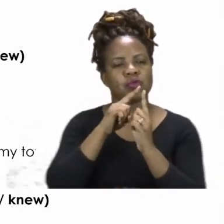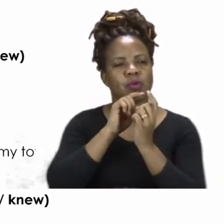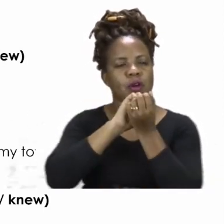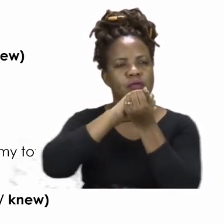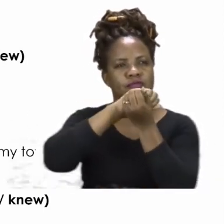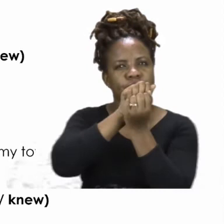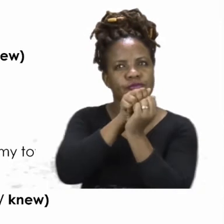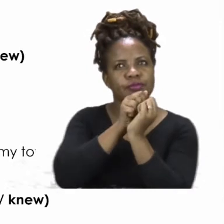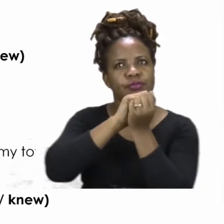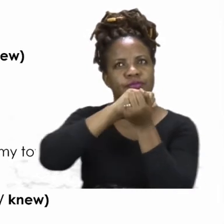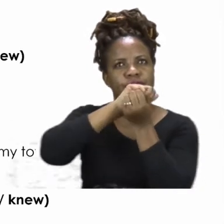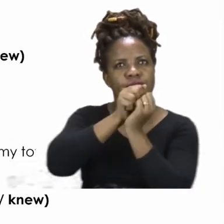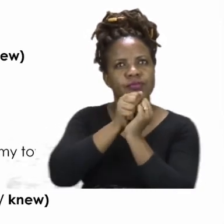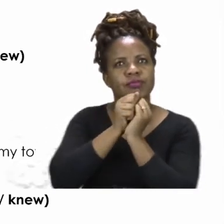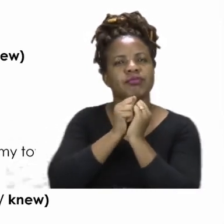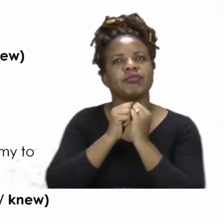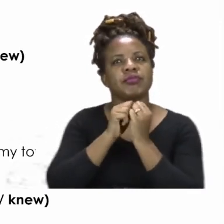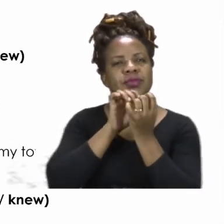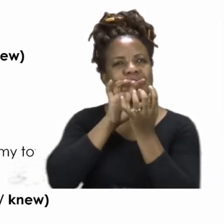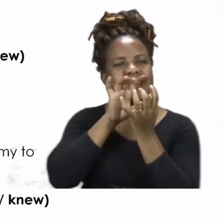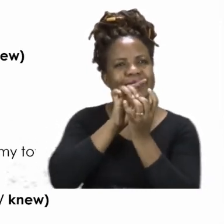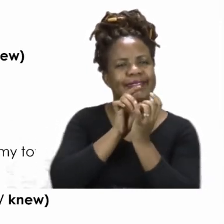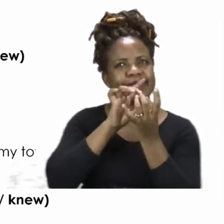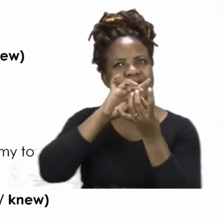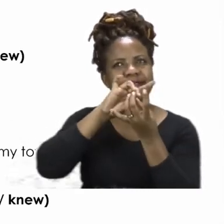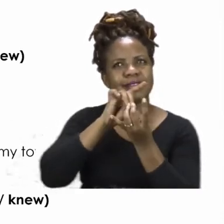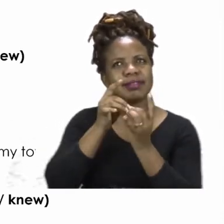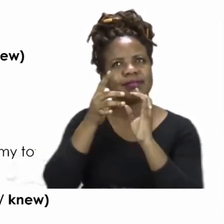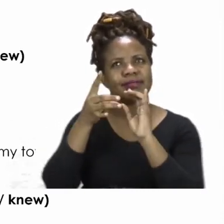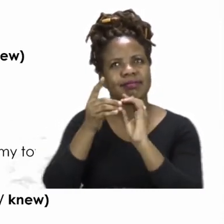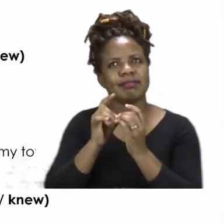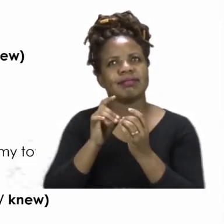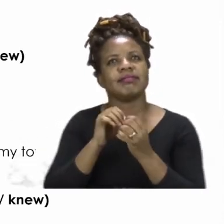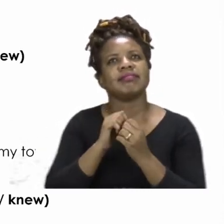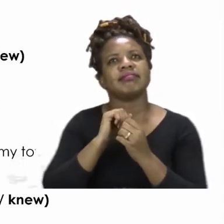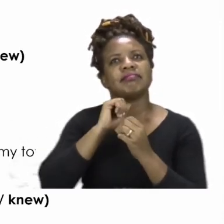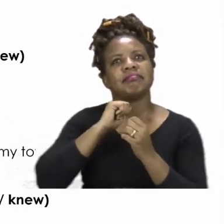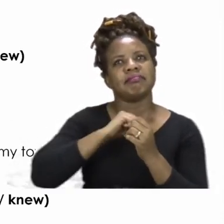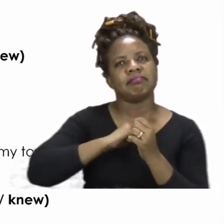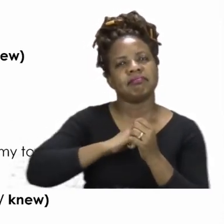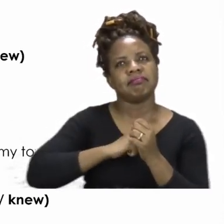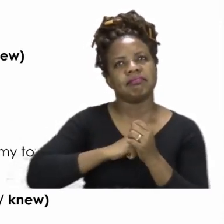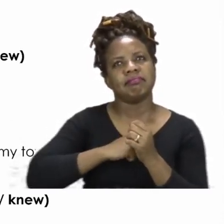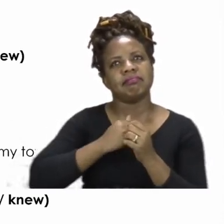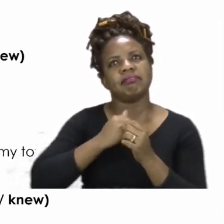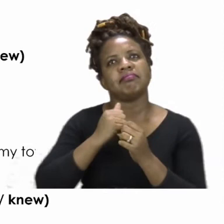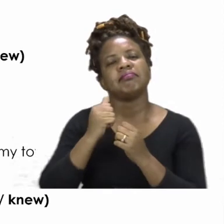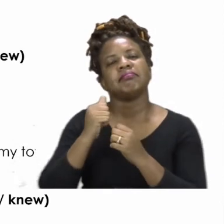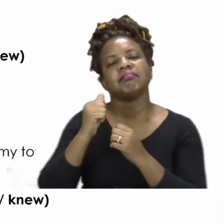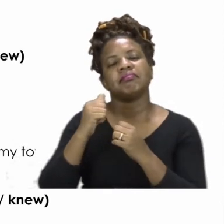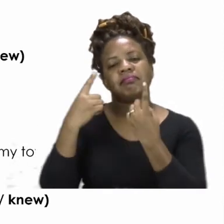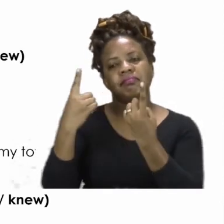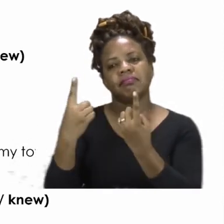is correct. So you are going to write the word chew. And the